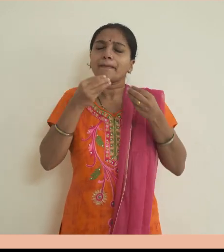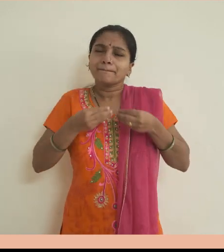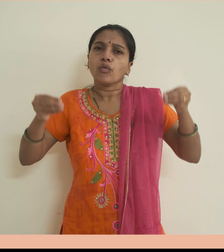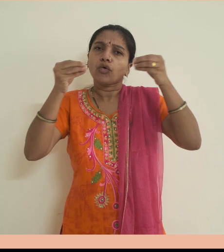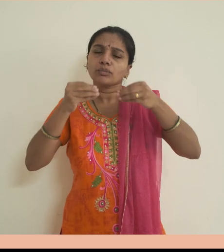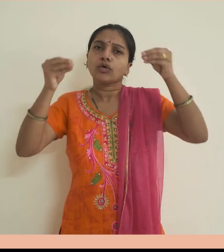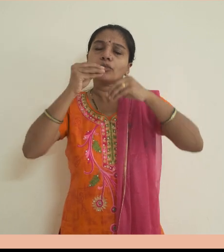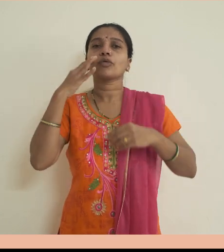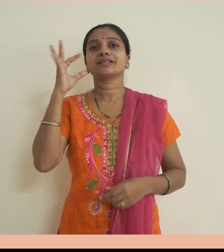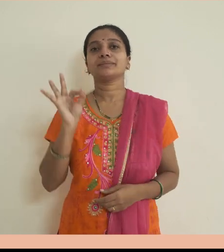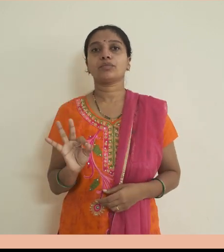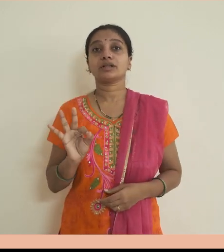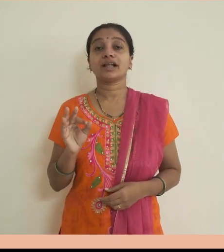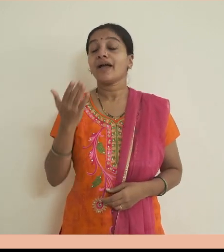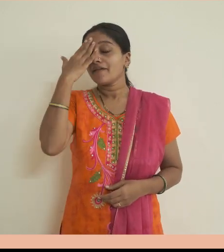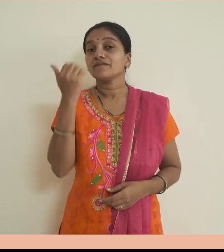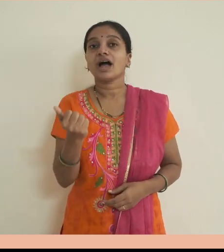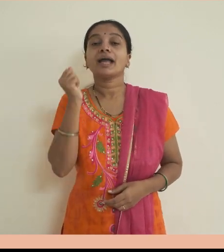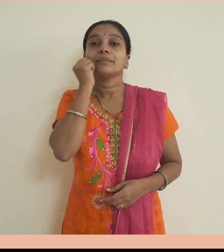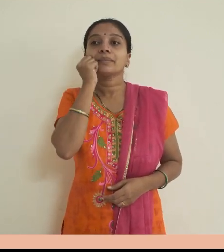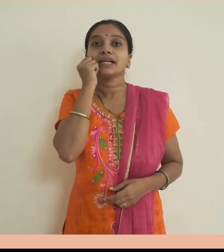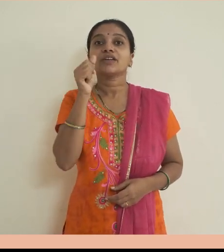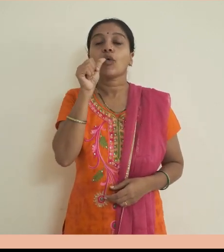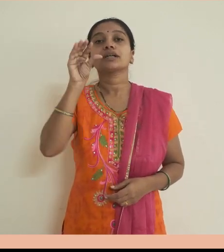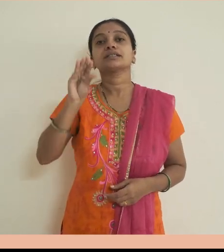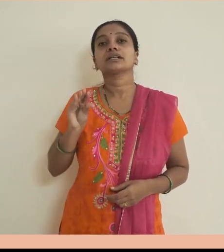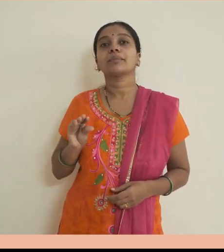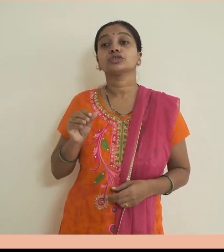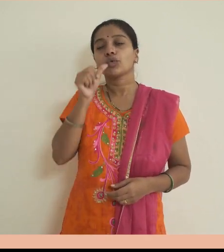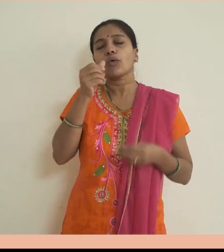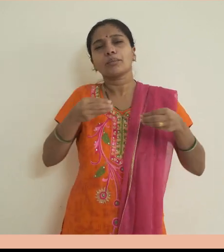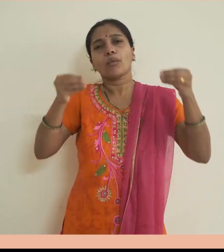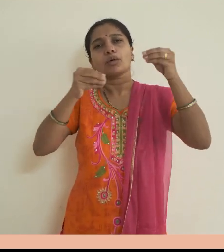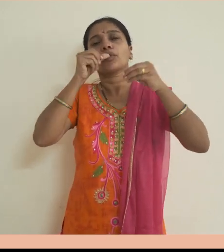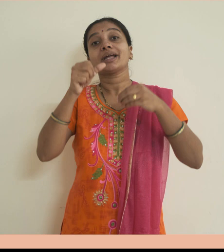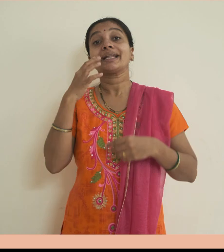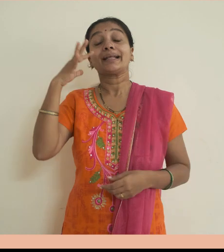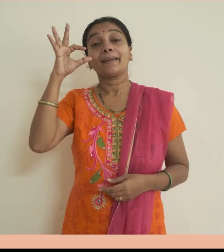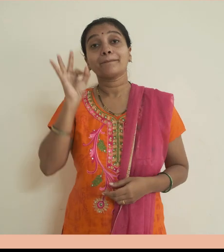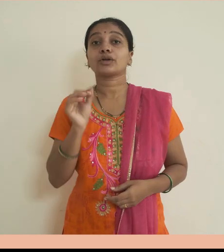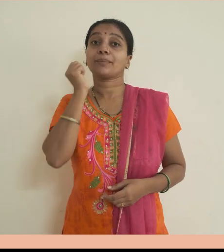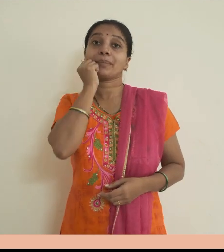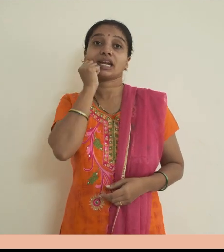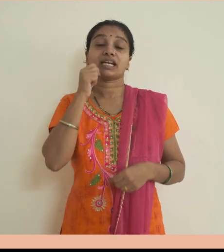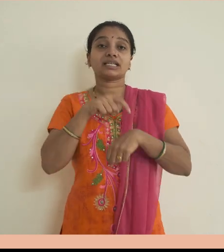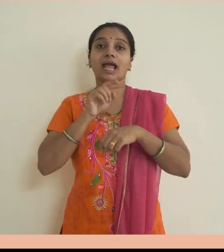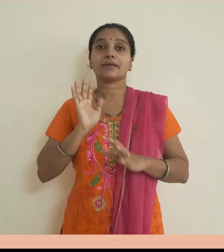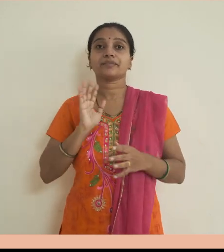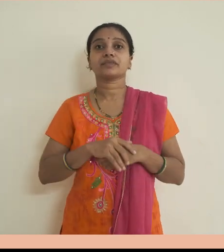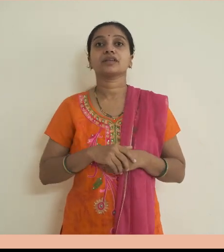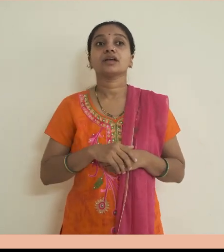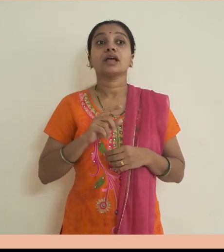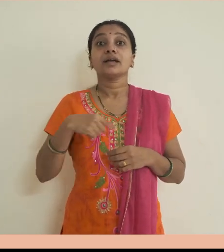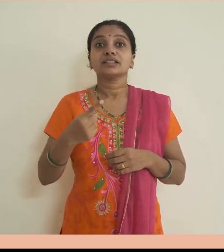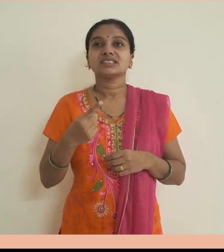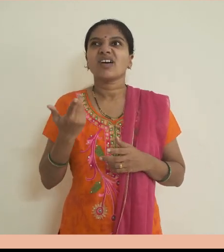and caffeine as they lead to water retention and bloating. One should focus on their water intake and